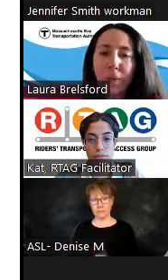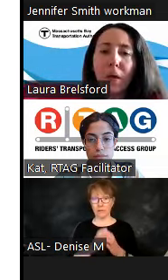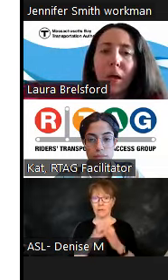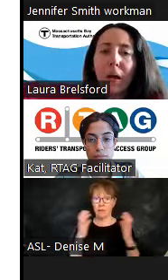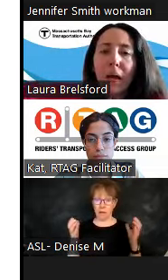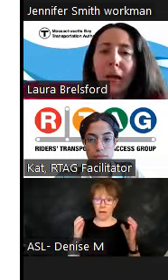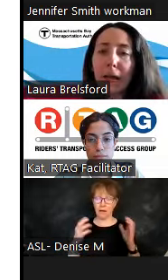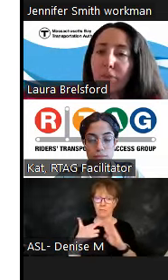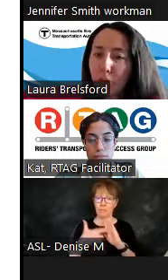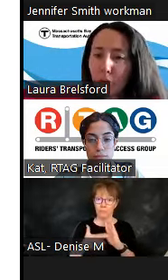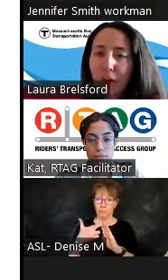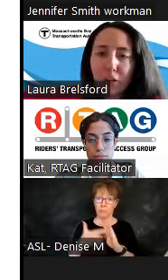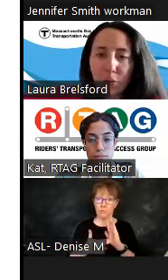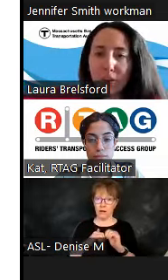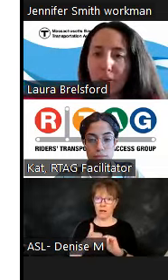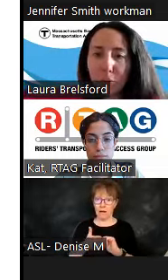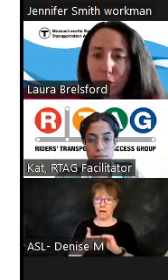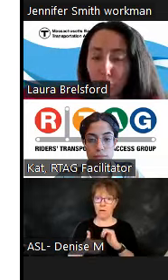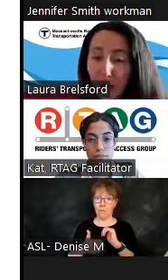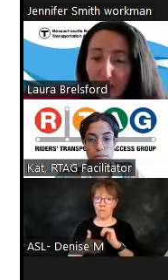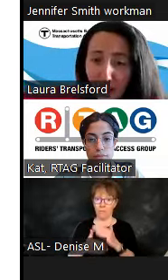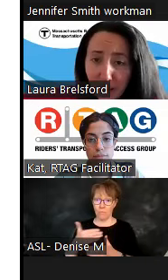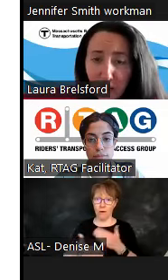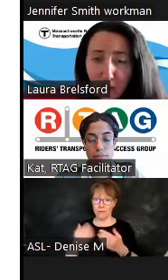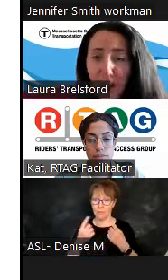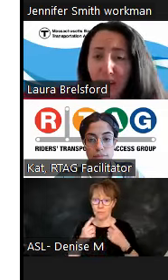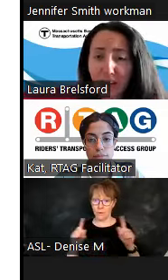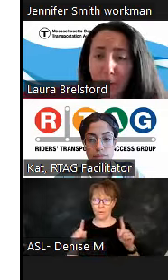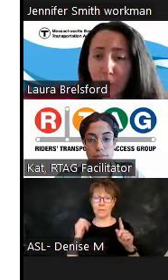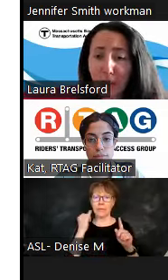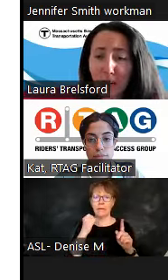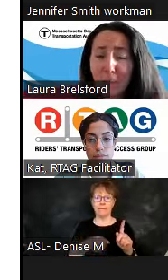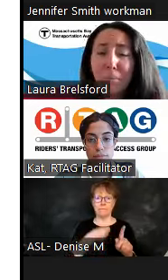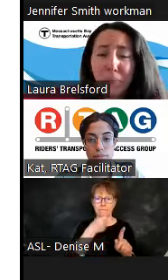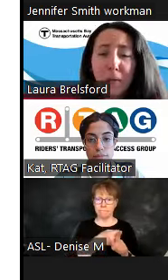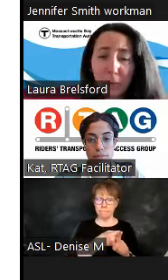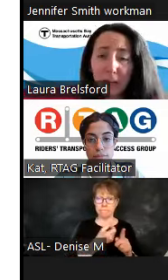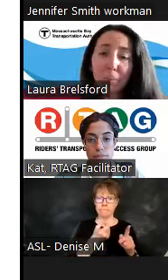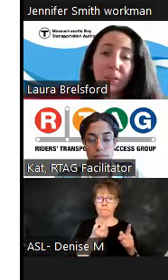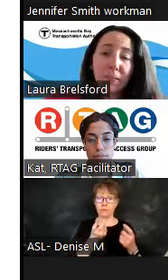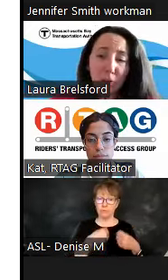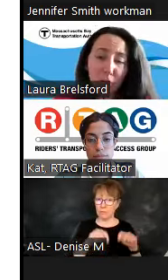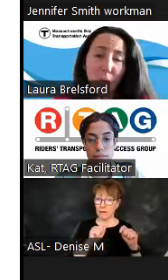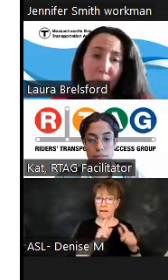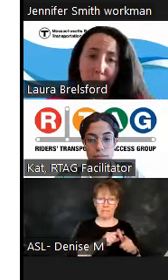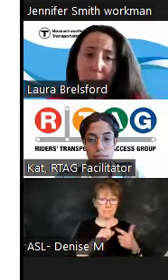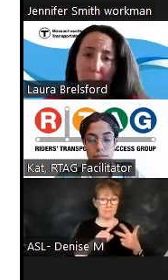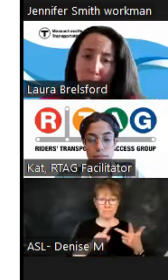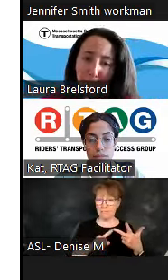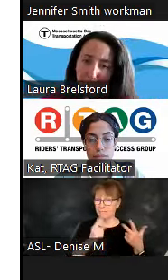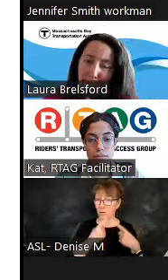So if you run into an instance where you try that and you're not getting the help you need, please let us know.